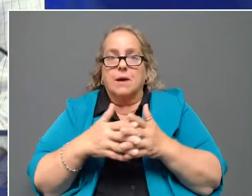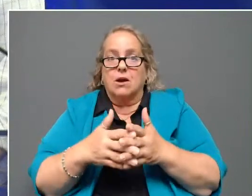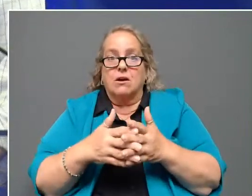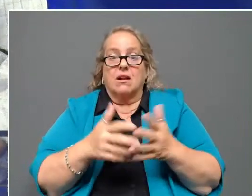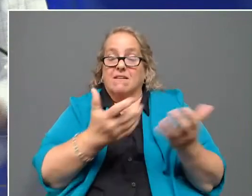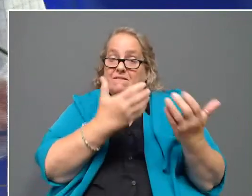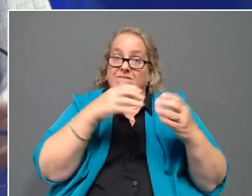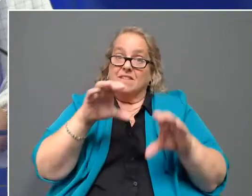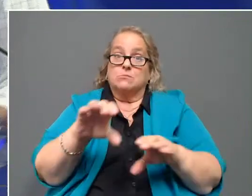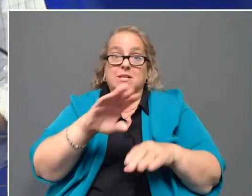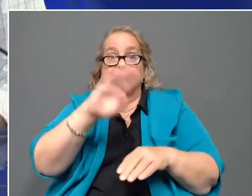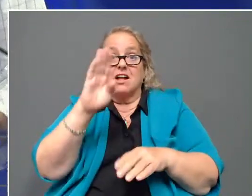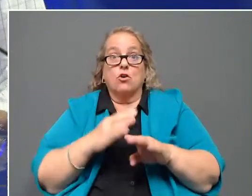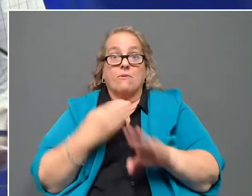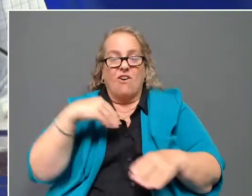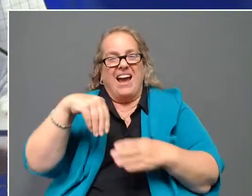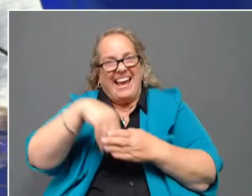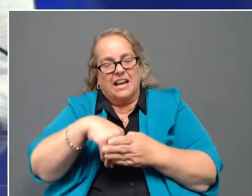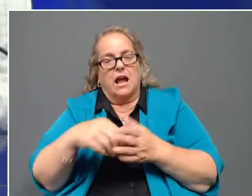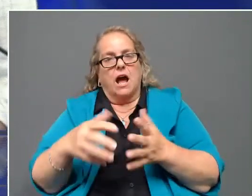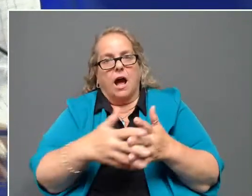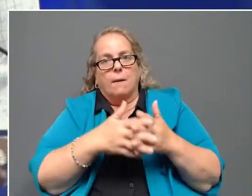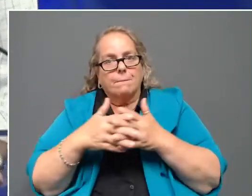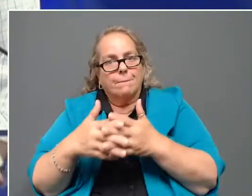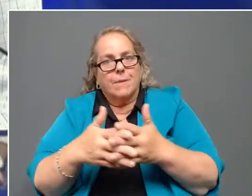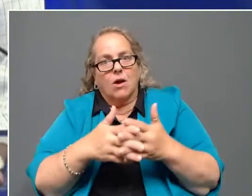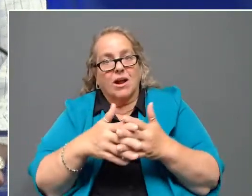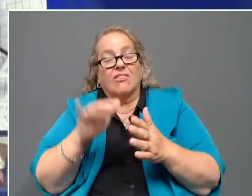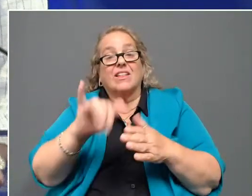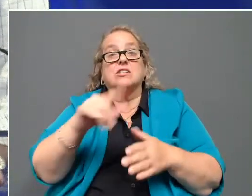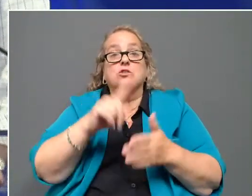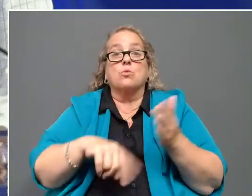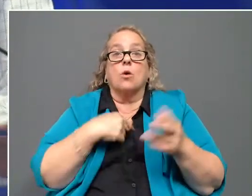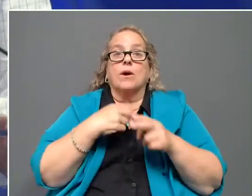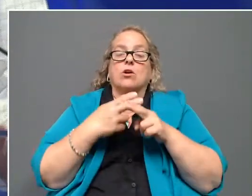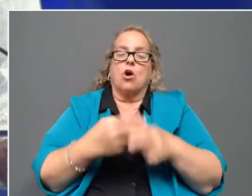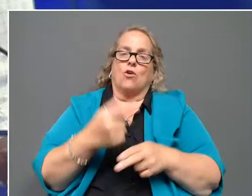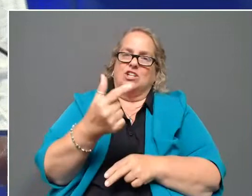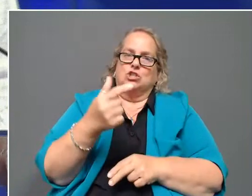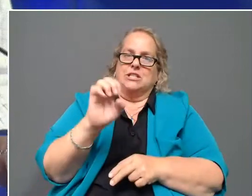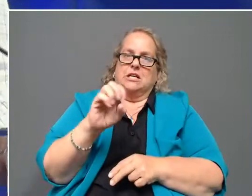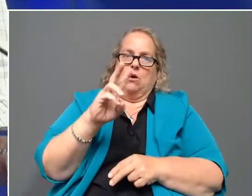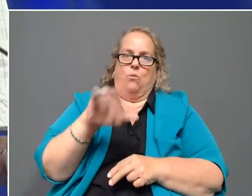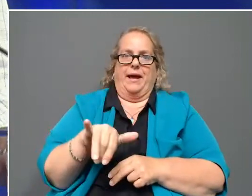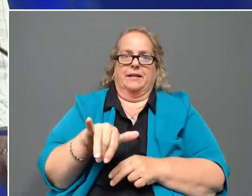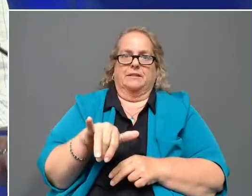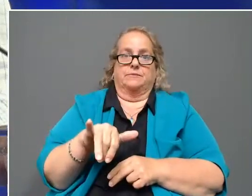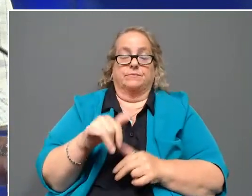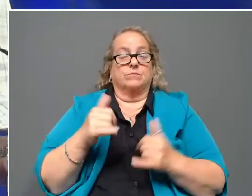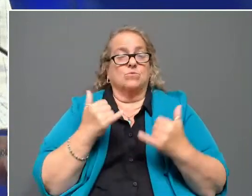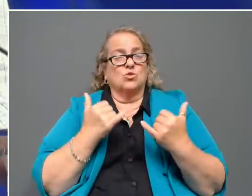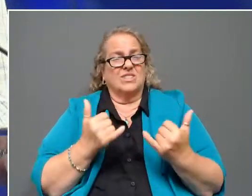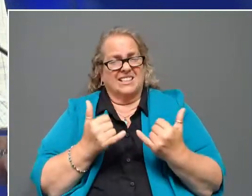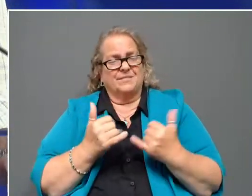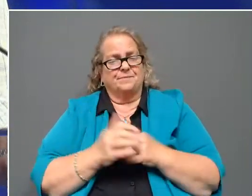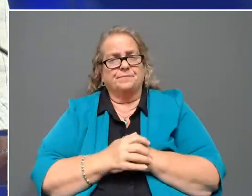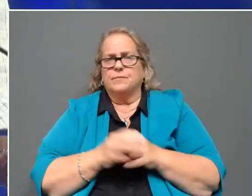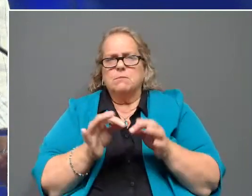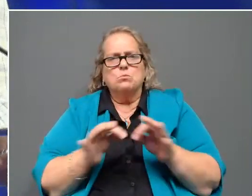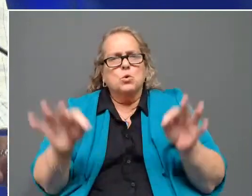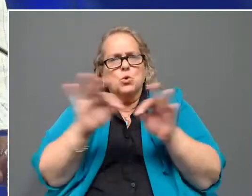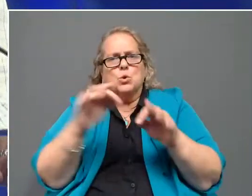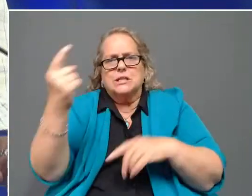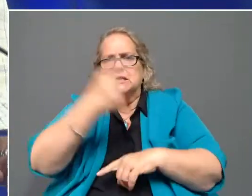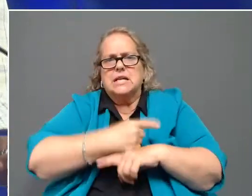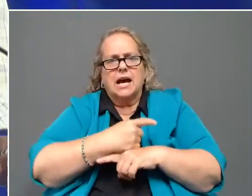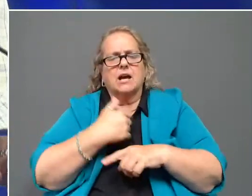America. This is what we call the GE way. Today is a really important day for us. We're here together to celebrate the start